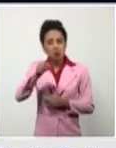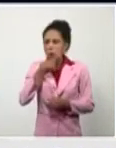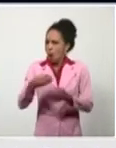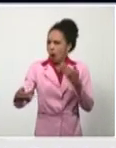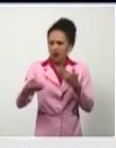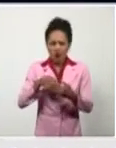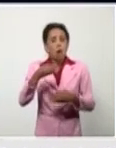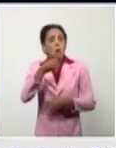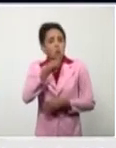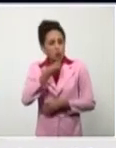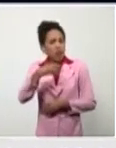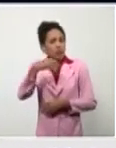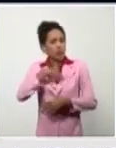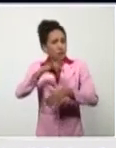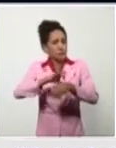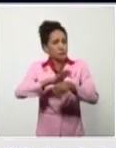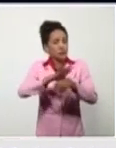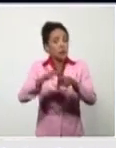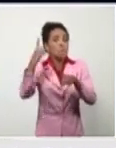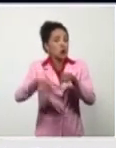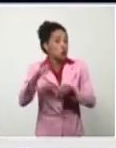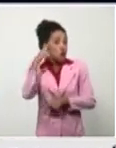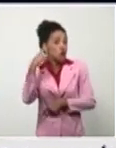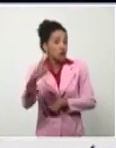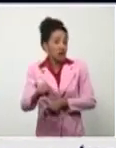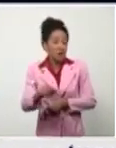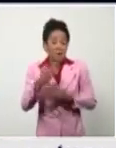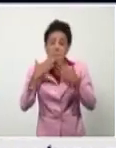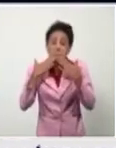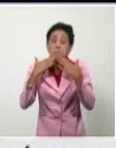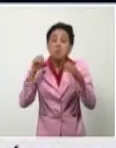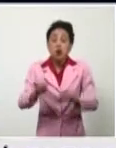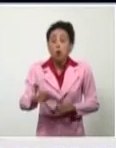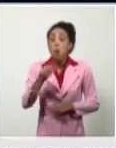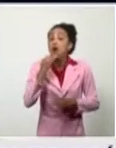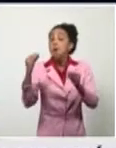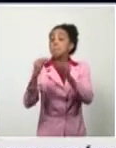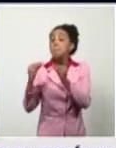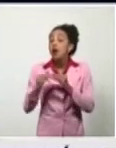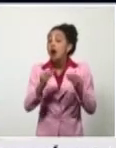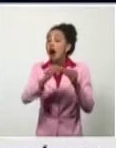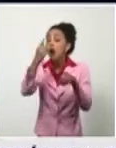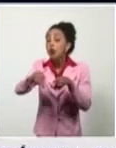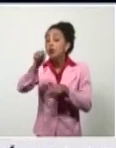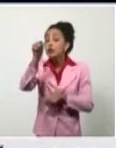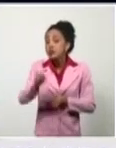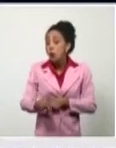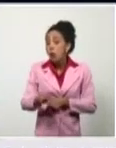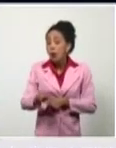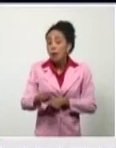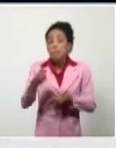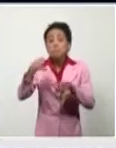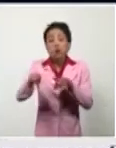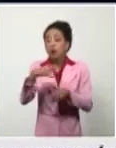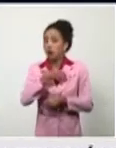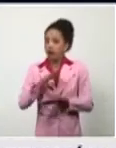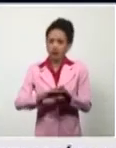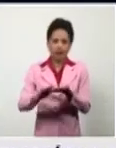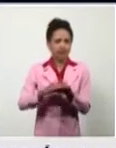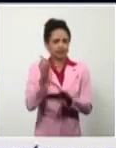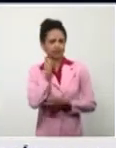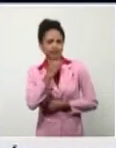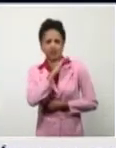what's worse, can spread the virus, showing no symptoms of the disease whatsoever. In the cumulative total of all the cases